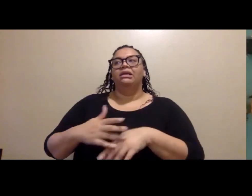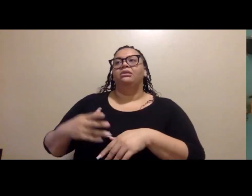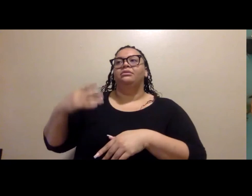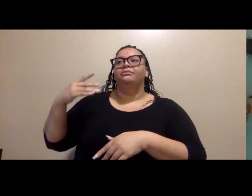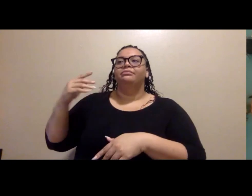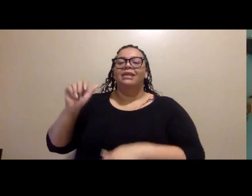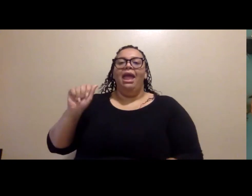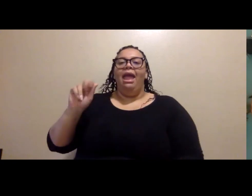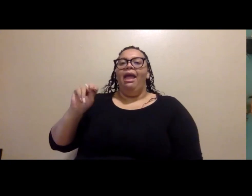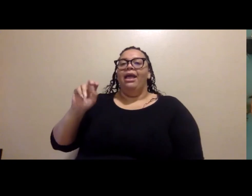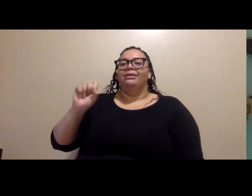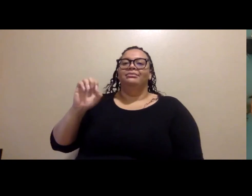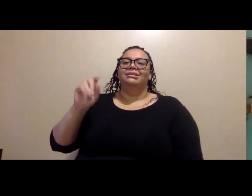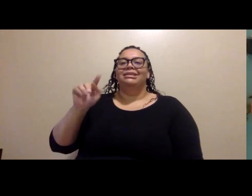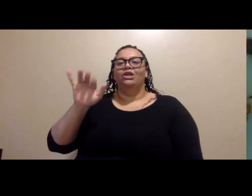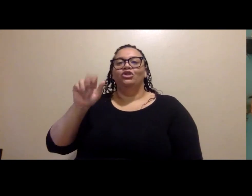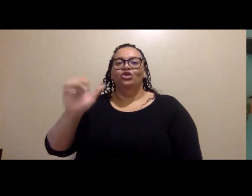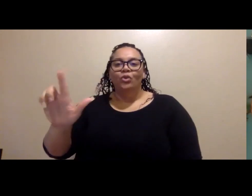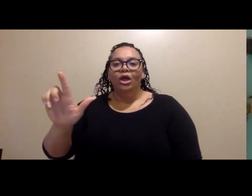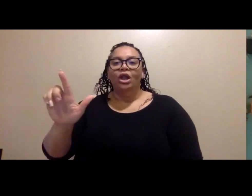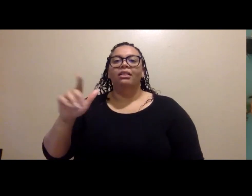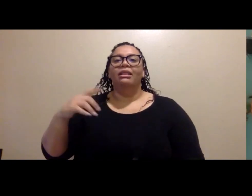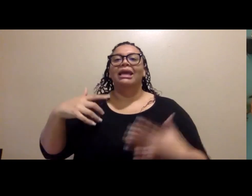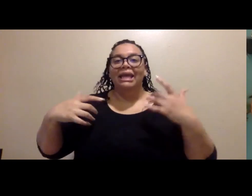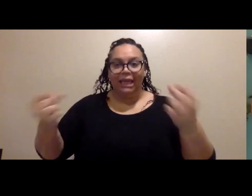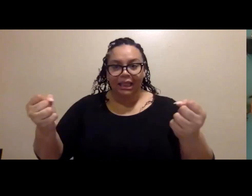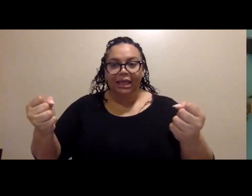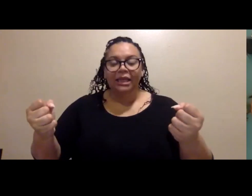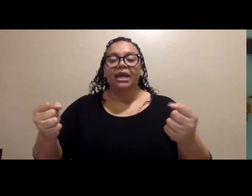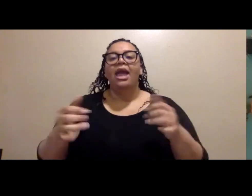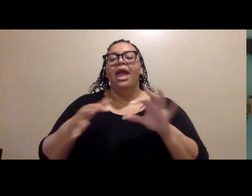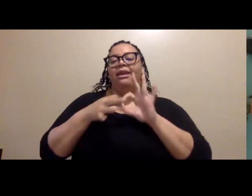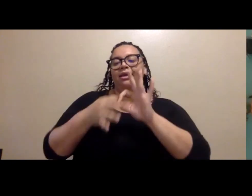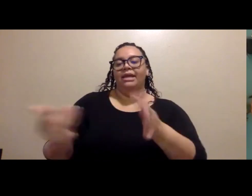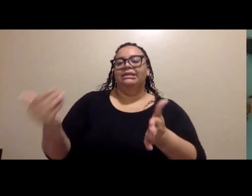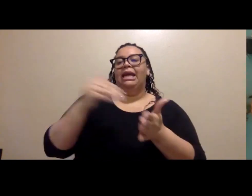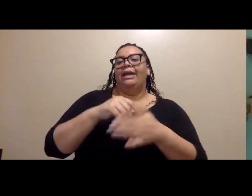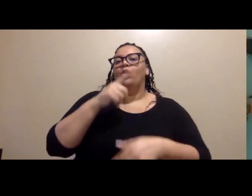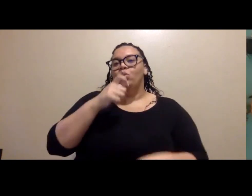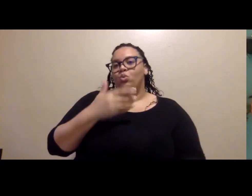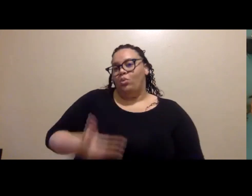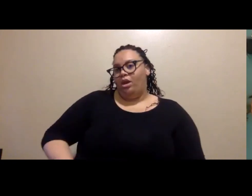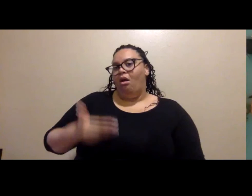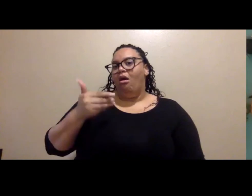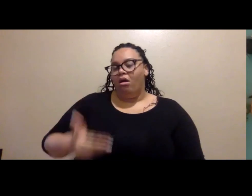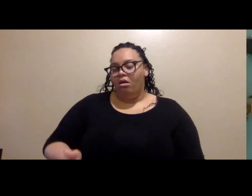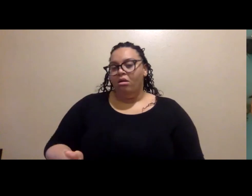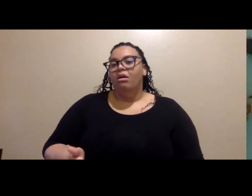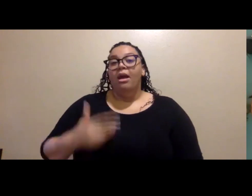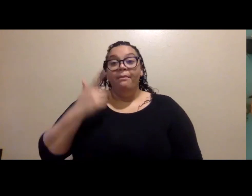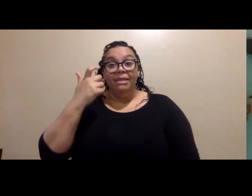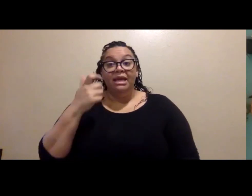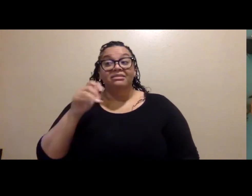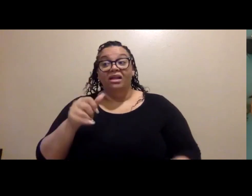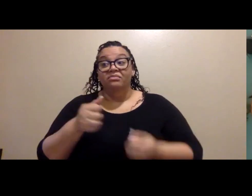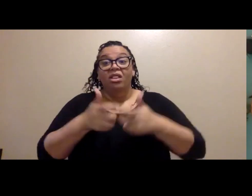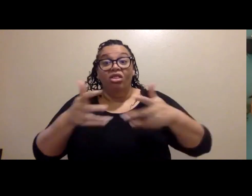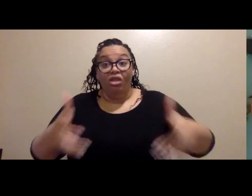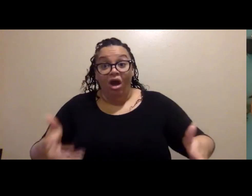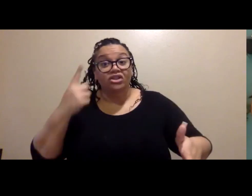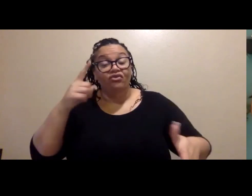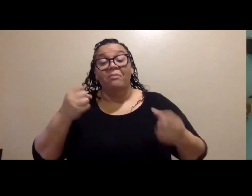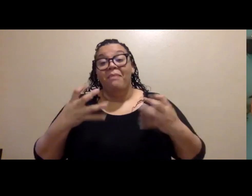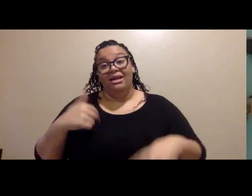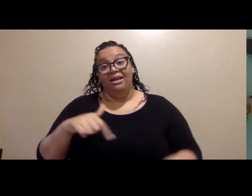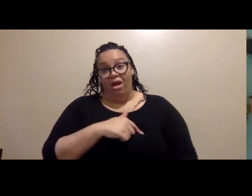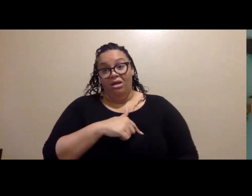and reconnecting back to who we are and our identity, because that's been lost for a lot of different people,